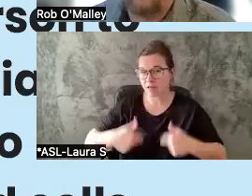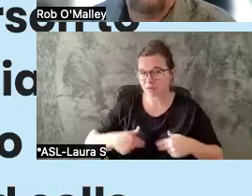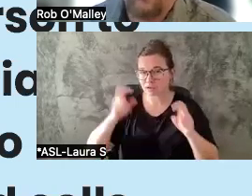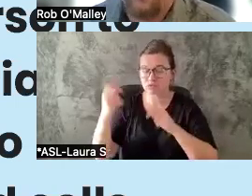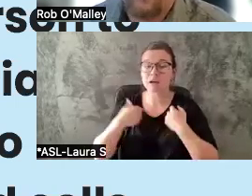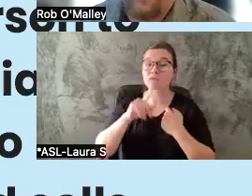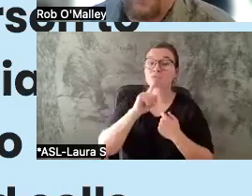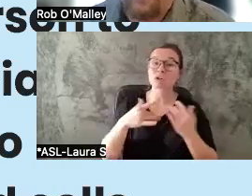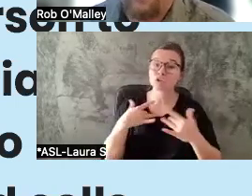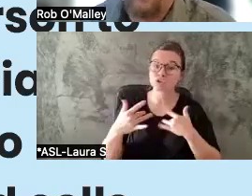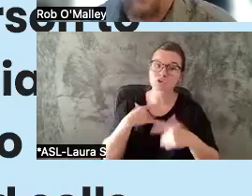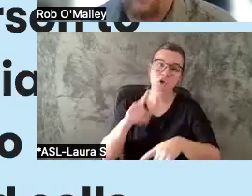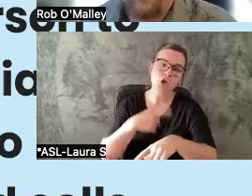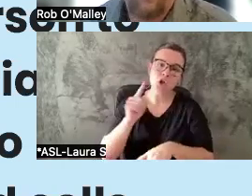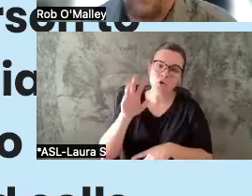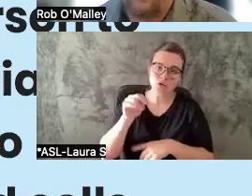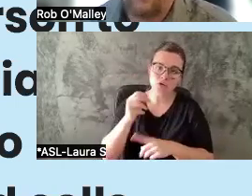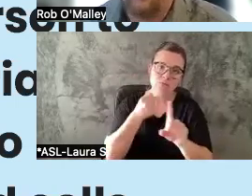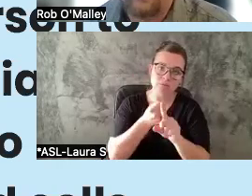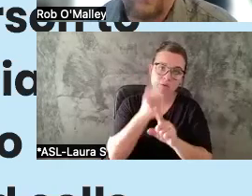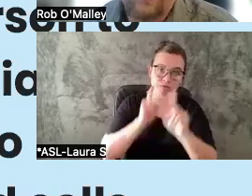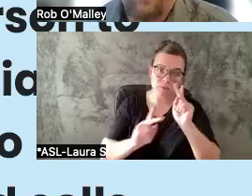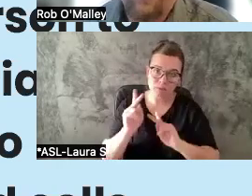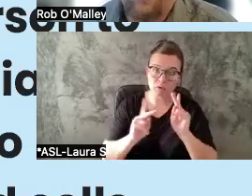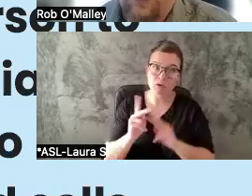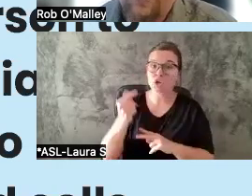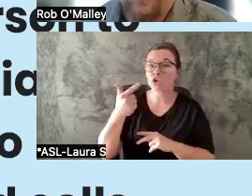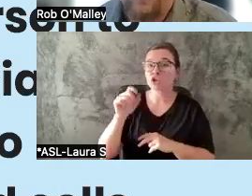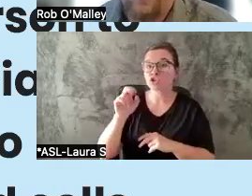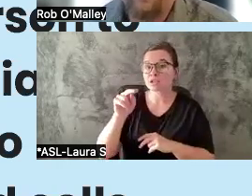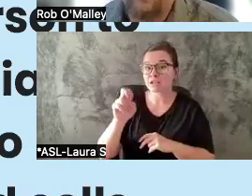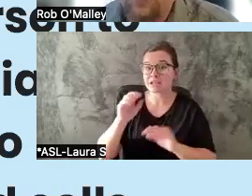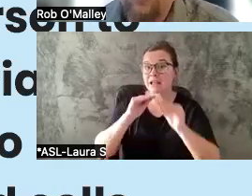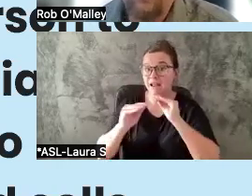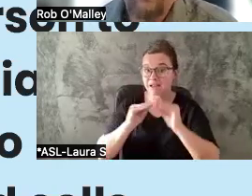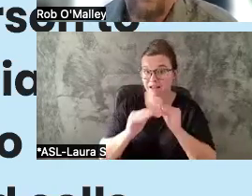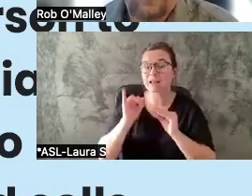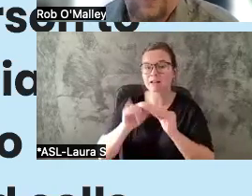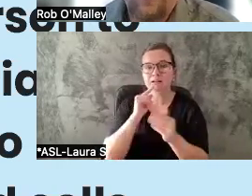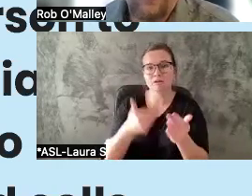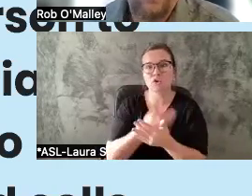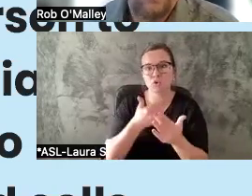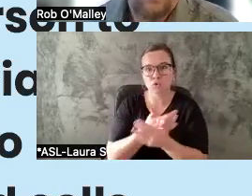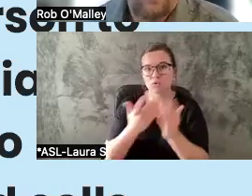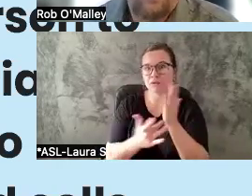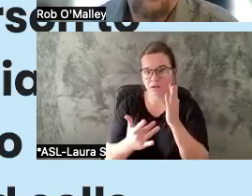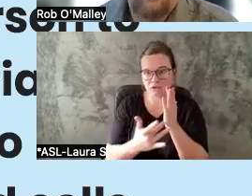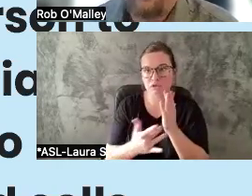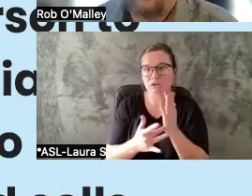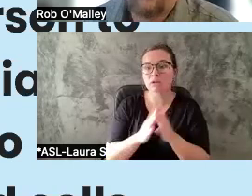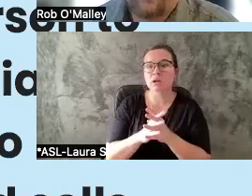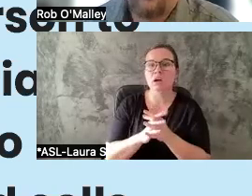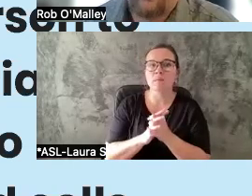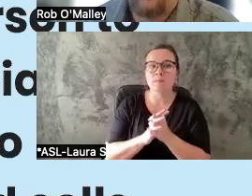concerns about long-term impacts on individuals because gene editing remains a very new technology,